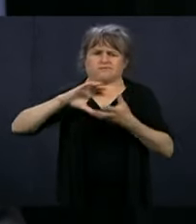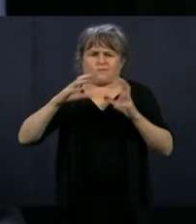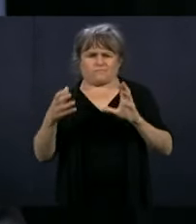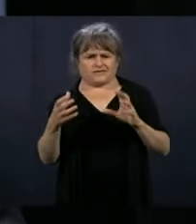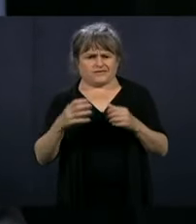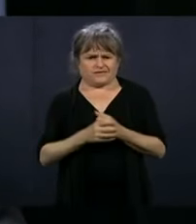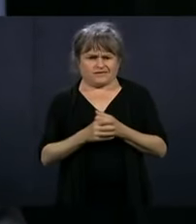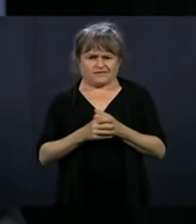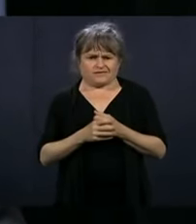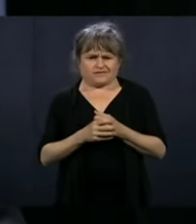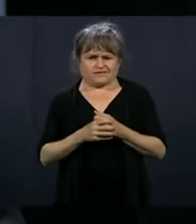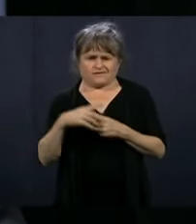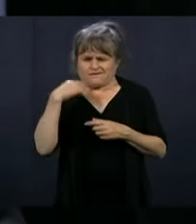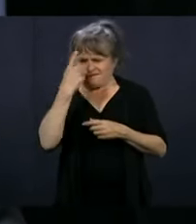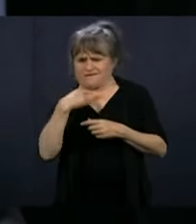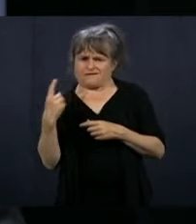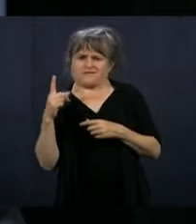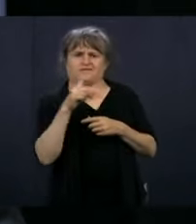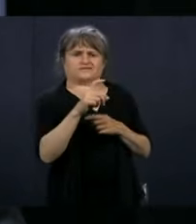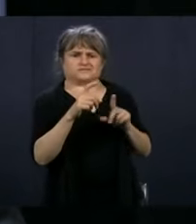The maximum delay